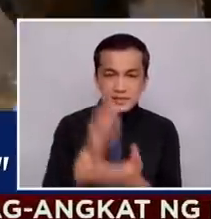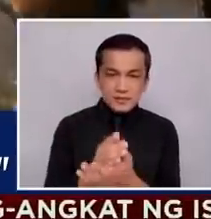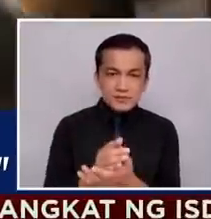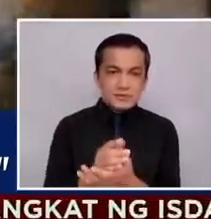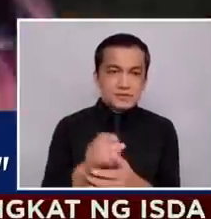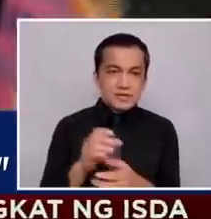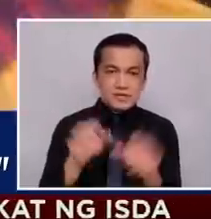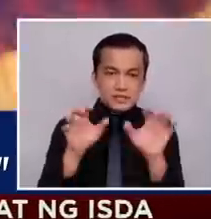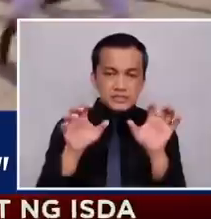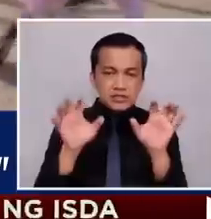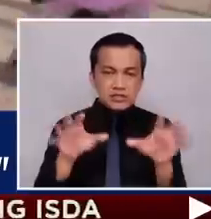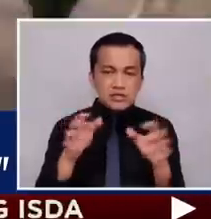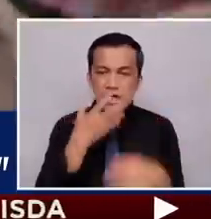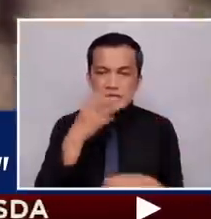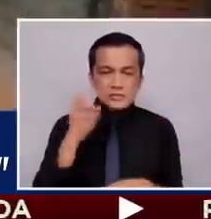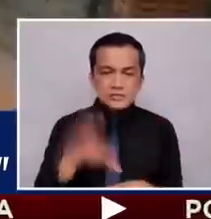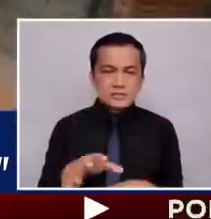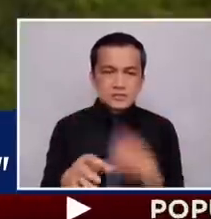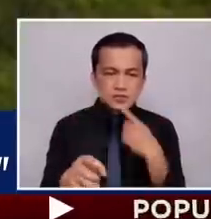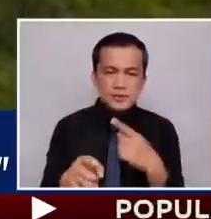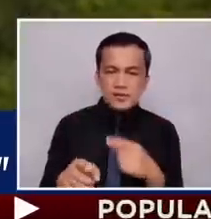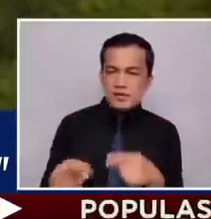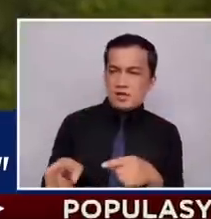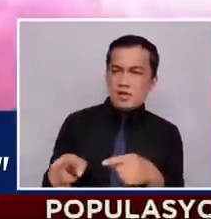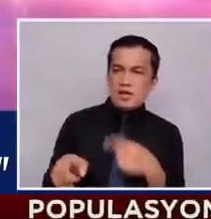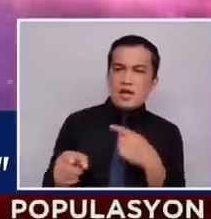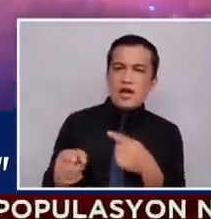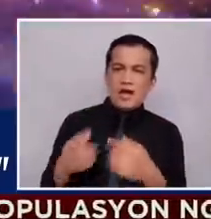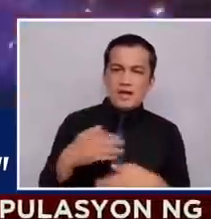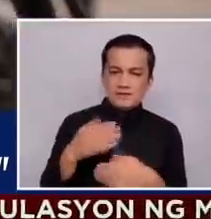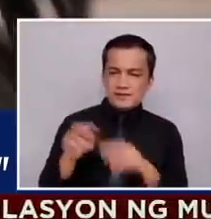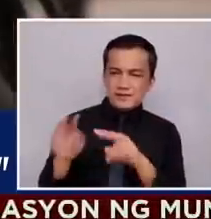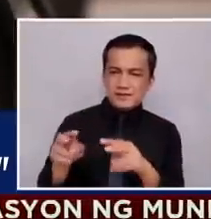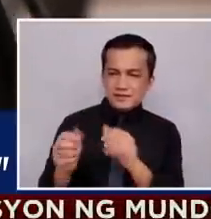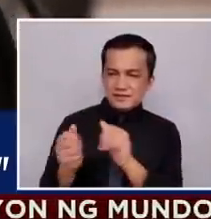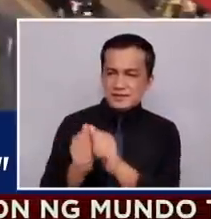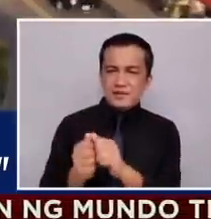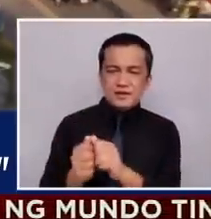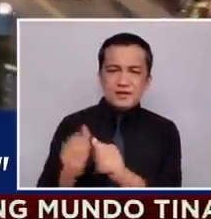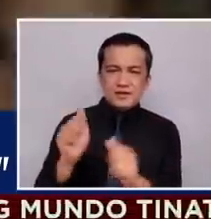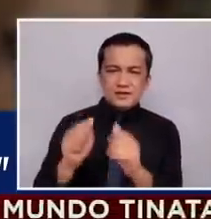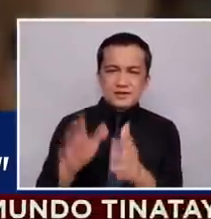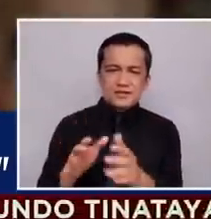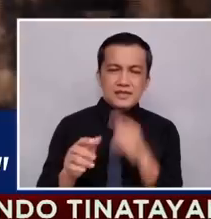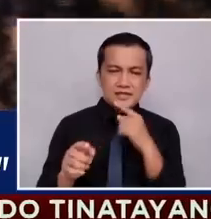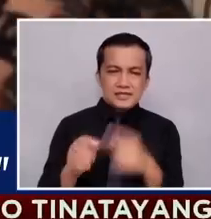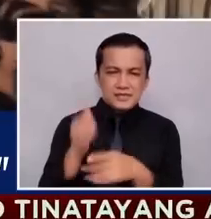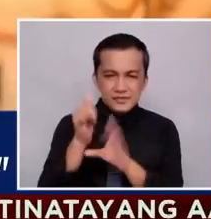happened will die. Kwento ni Menzel, natuwa siyang makita muli ang co-stars sa kanilang shooting sa